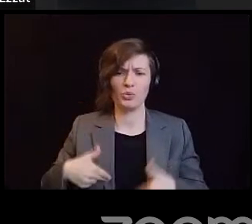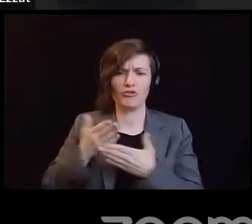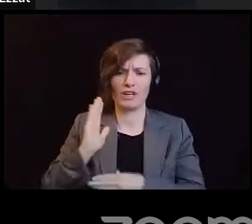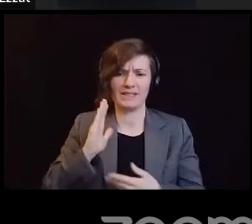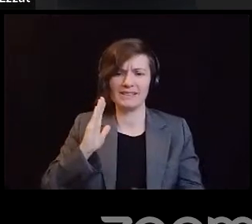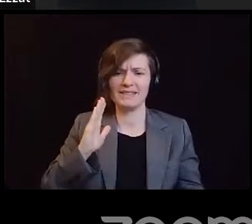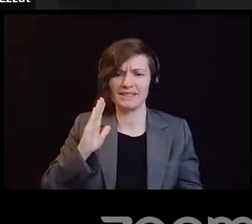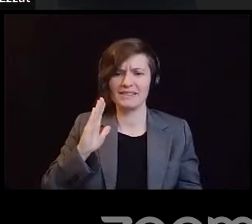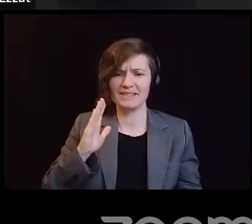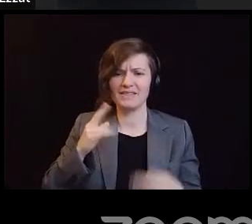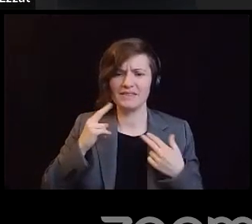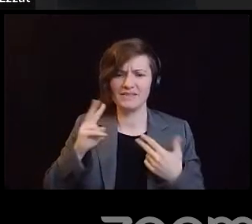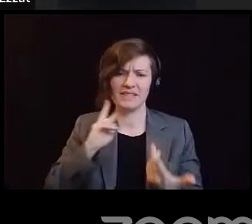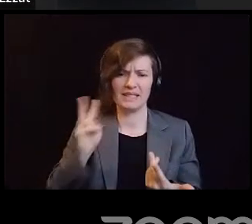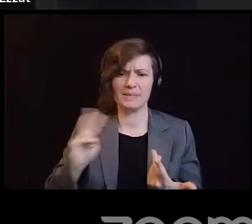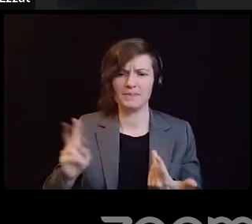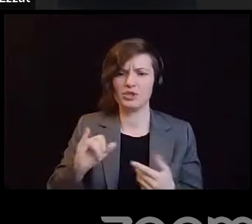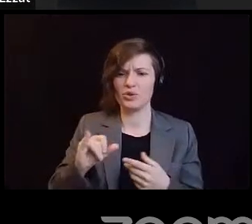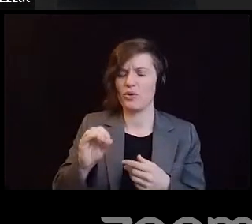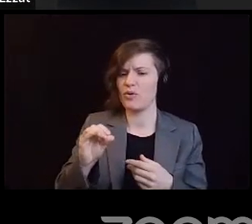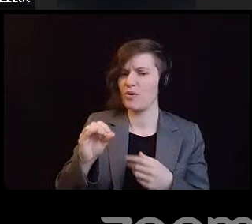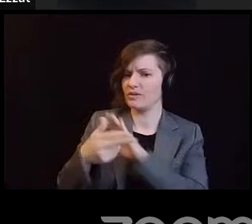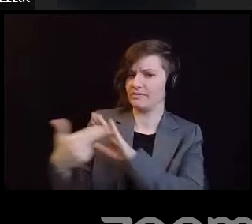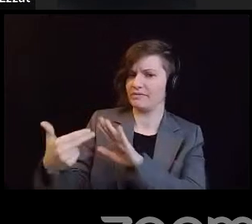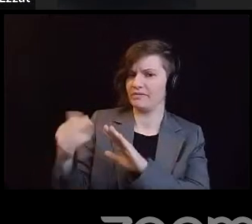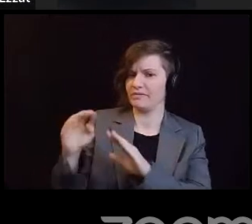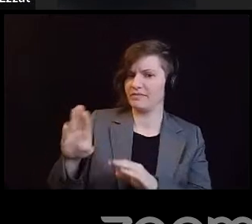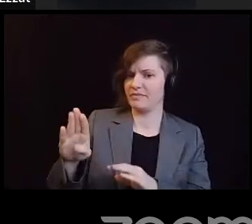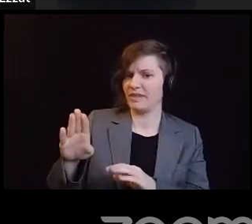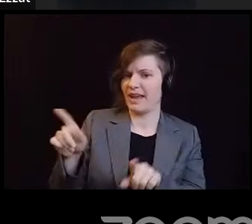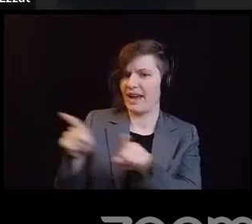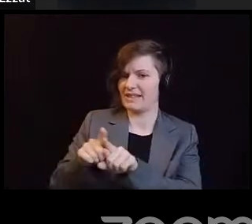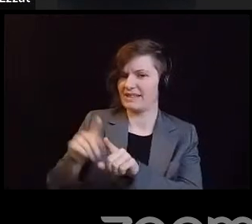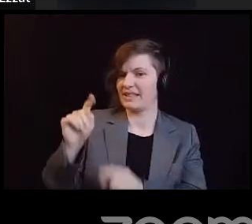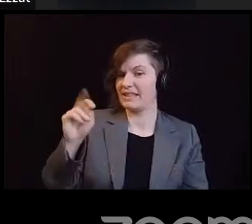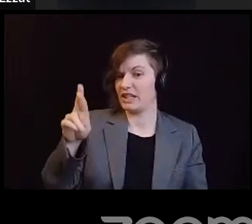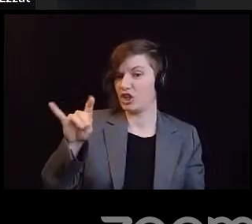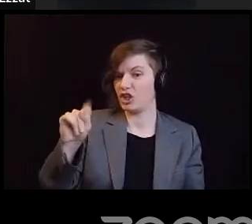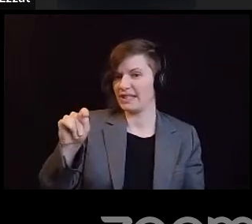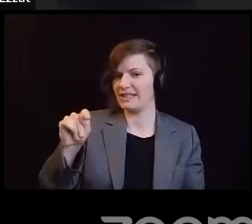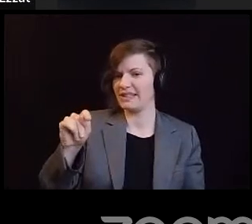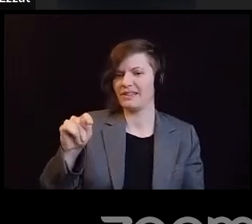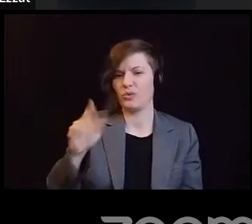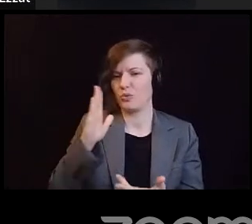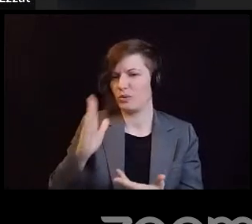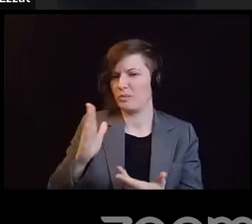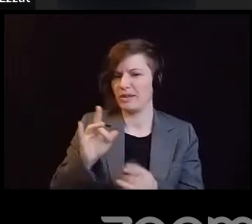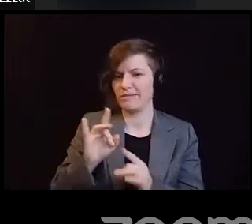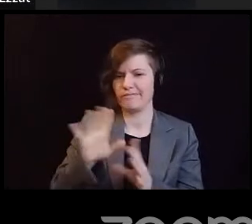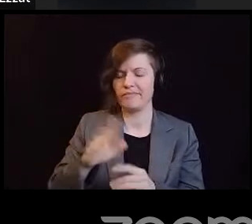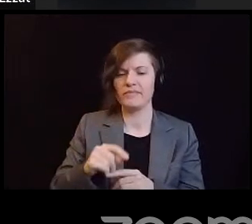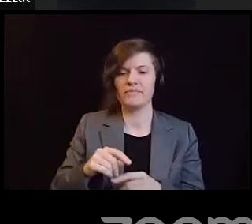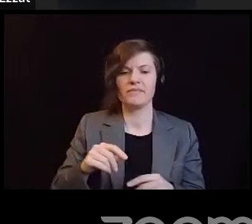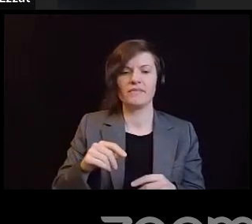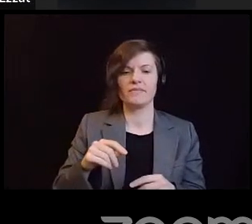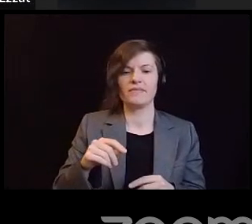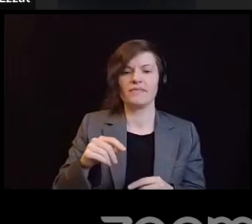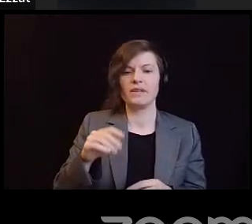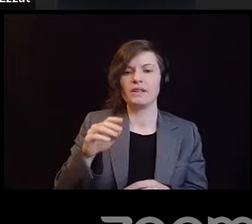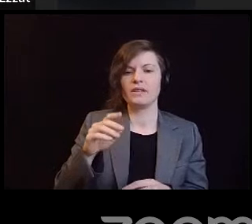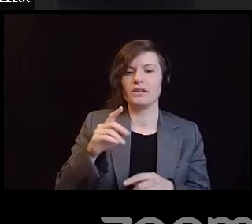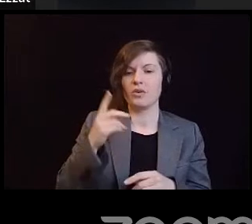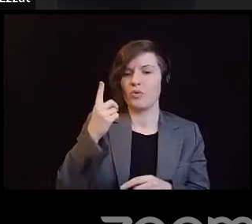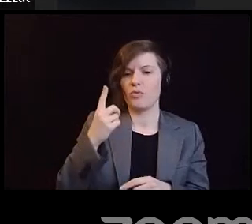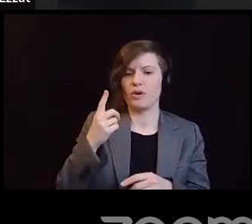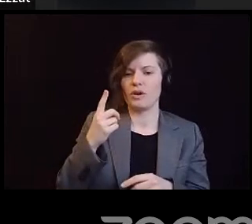There's a really great piece from a couple years back by Michelle Dunn and Andrew Miller, from Carnegie that outlines, I think it's